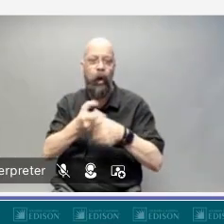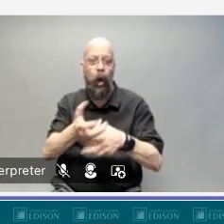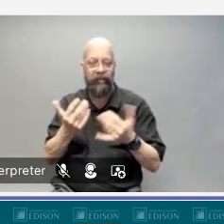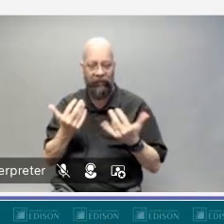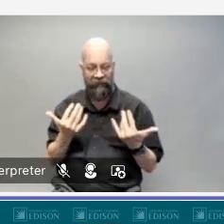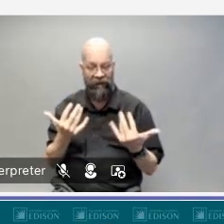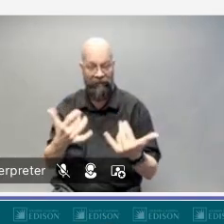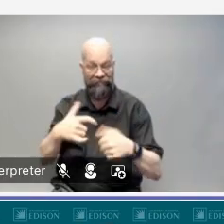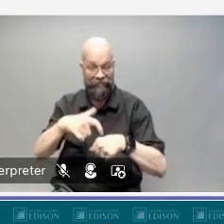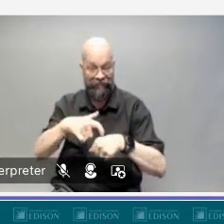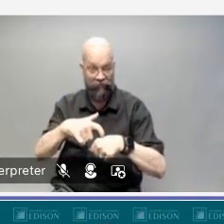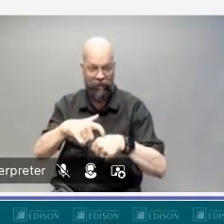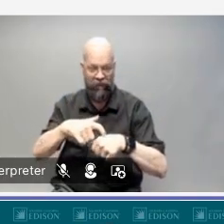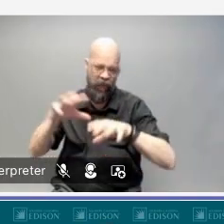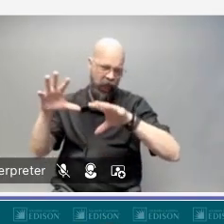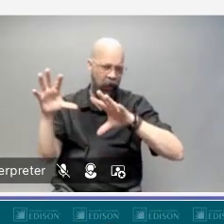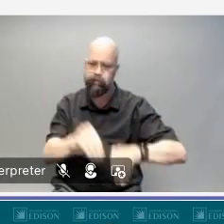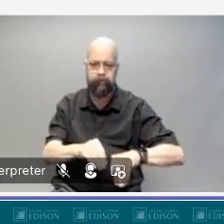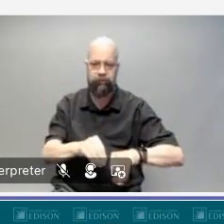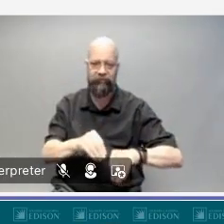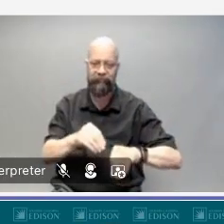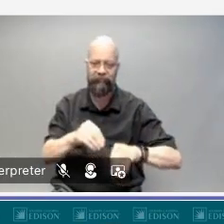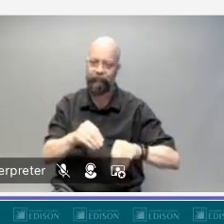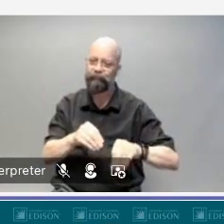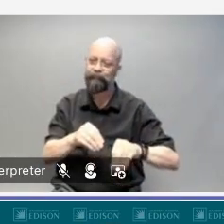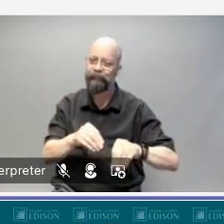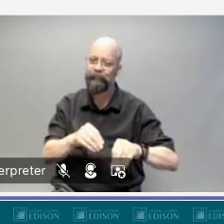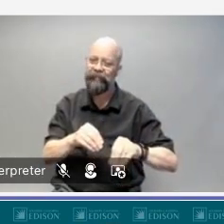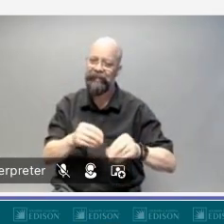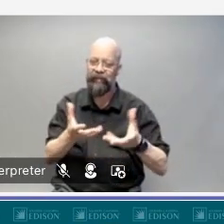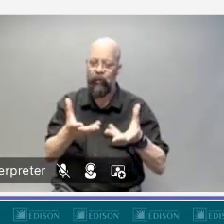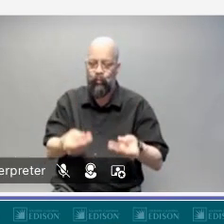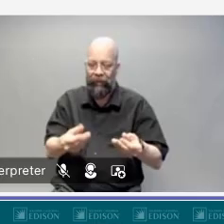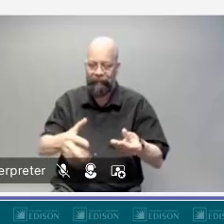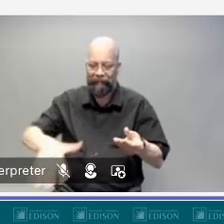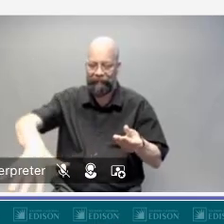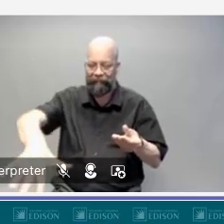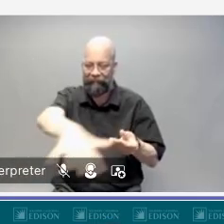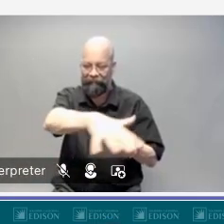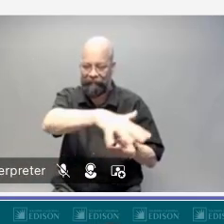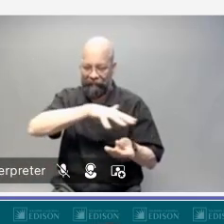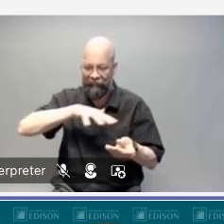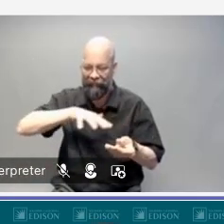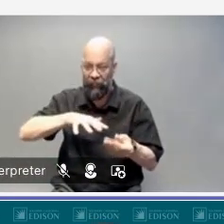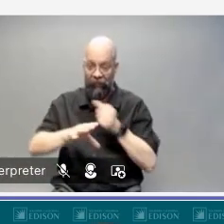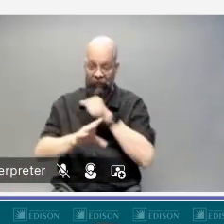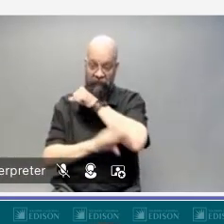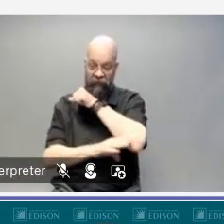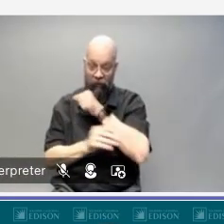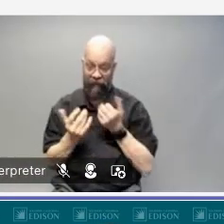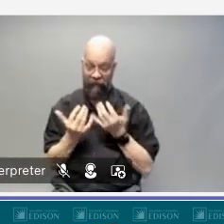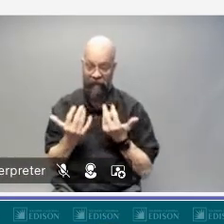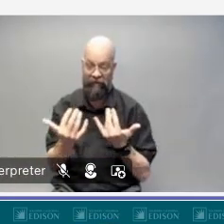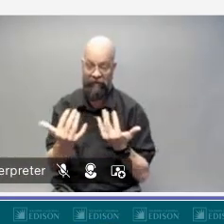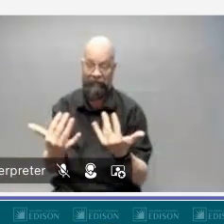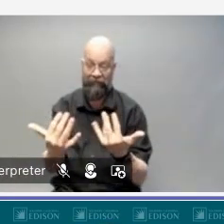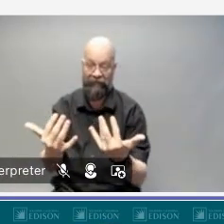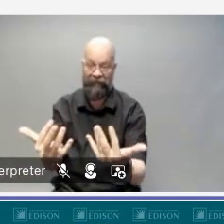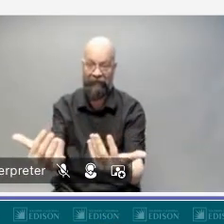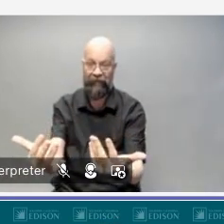fire season pretty early. It really truncated our fall fire season when we normally get those